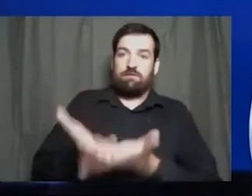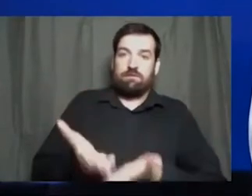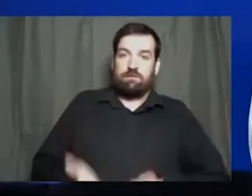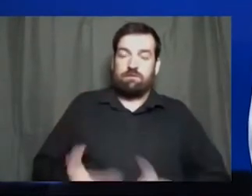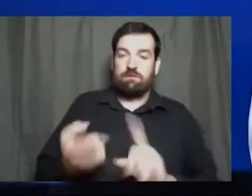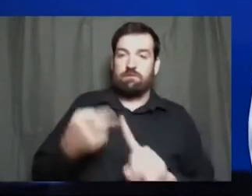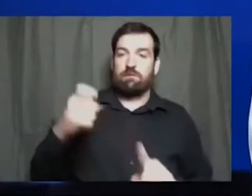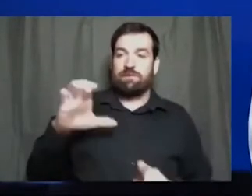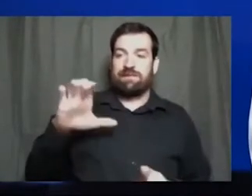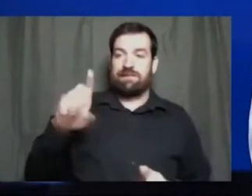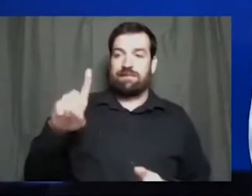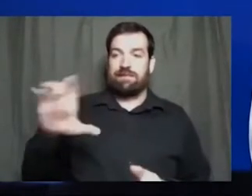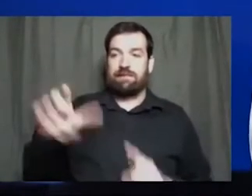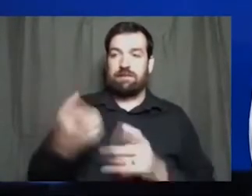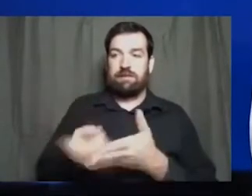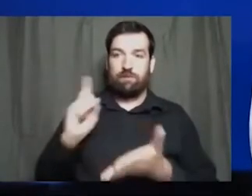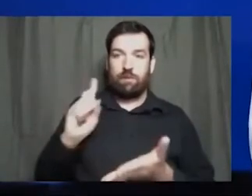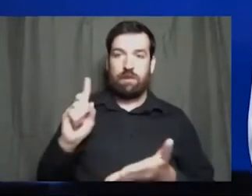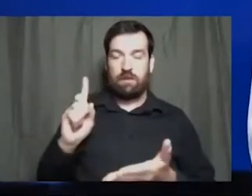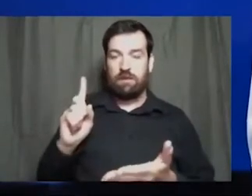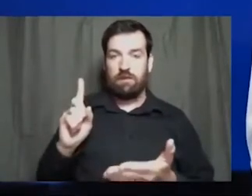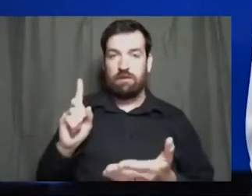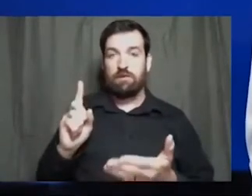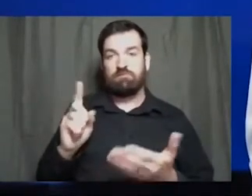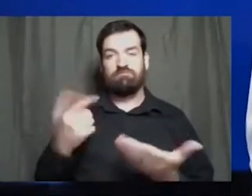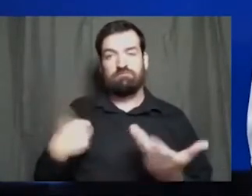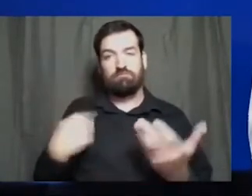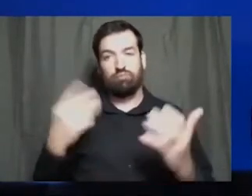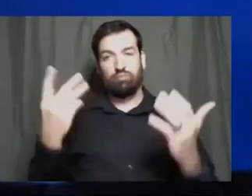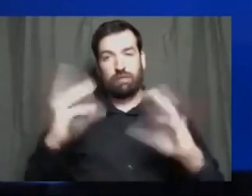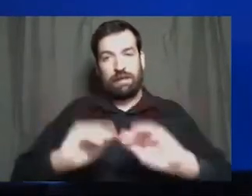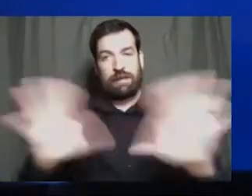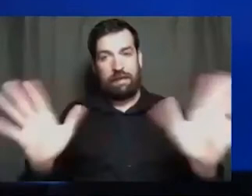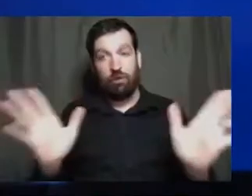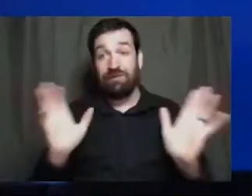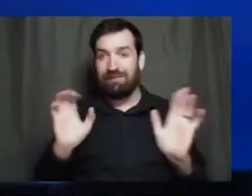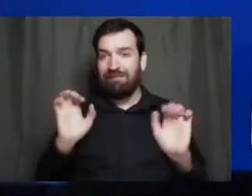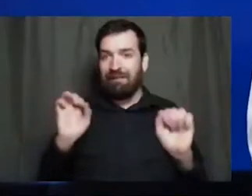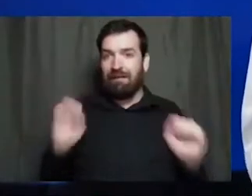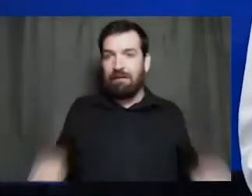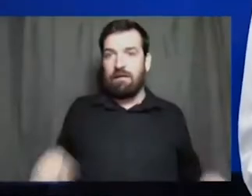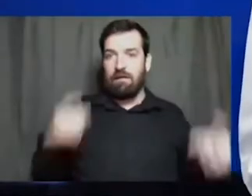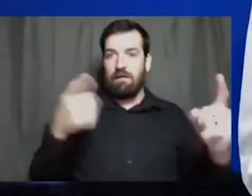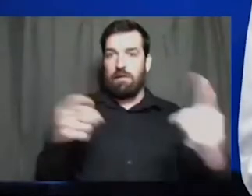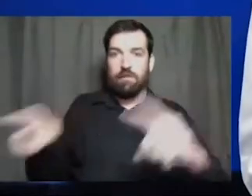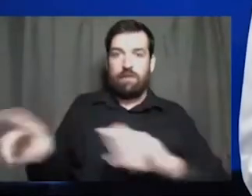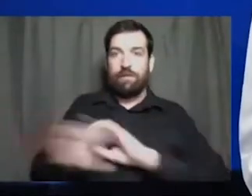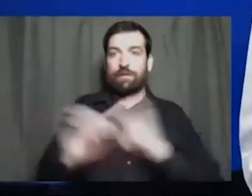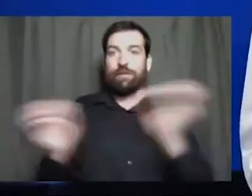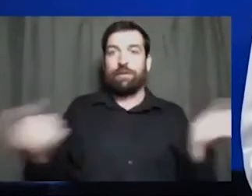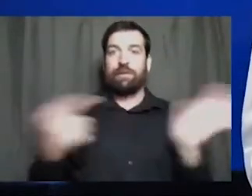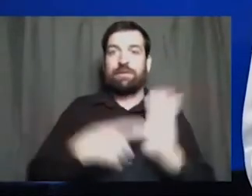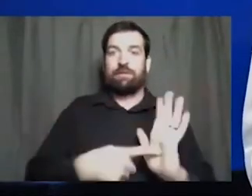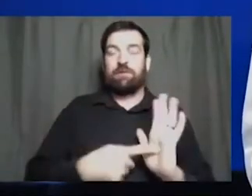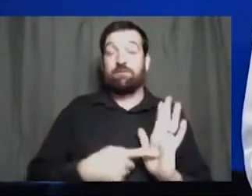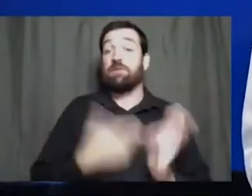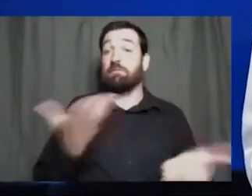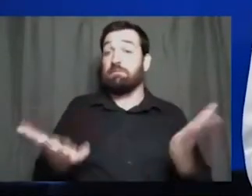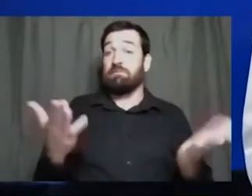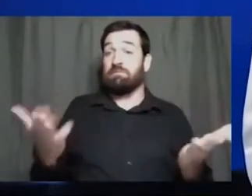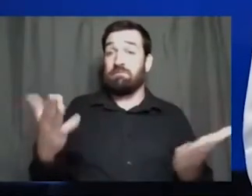week, is pretty clear that, it can happen. And an asymptomatic person may give it to another person, and that person may or